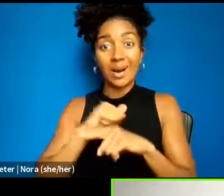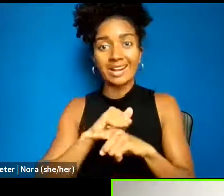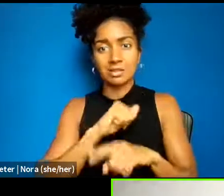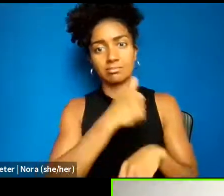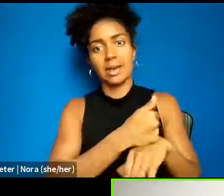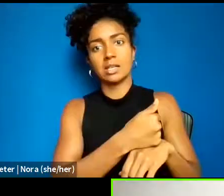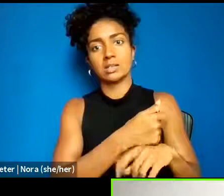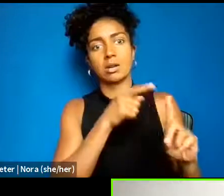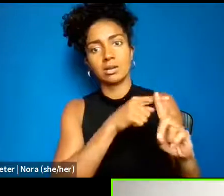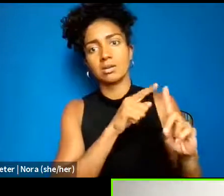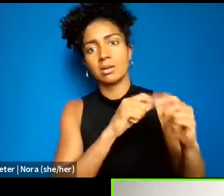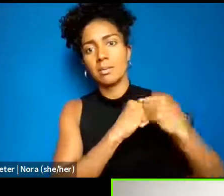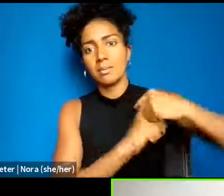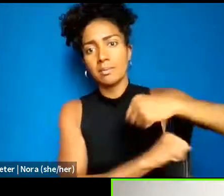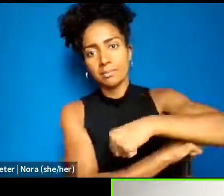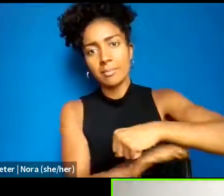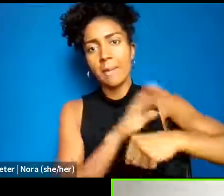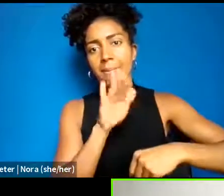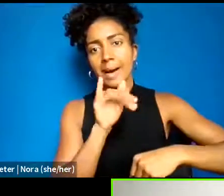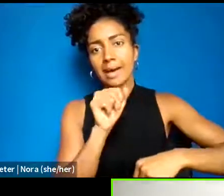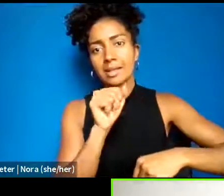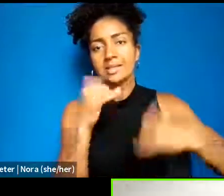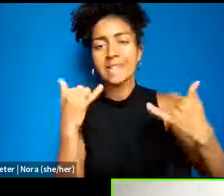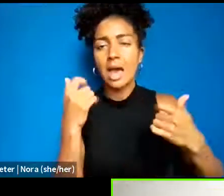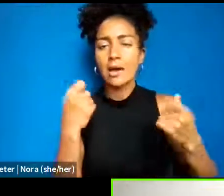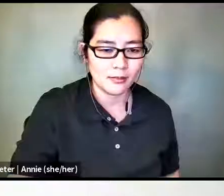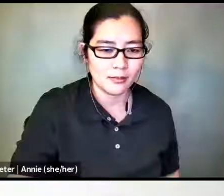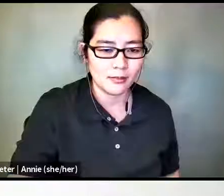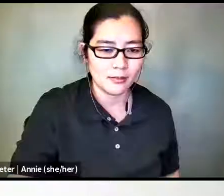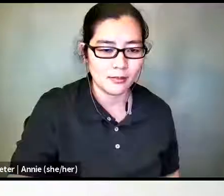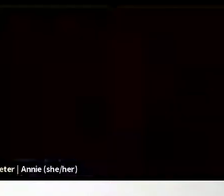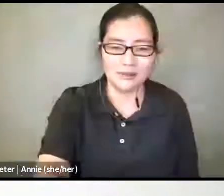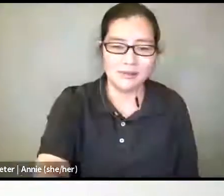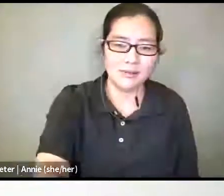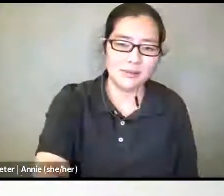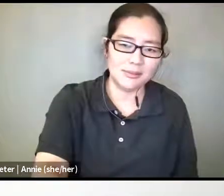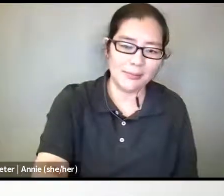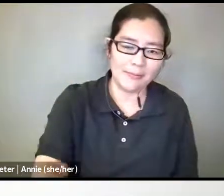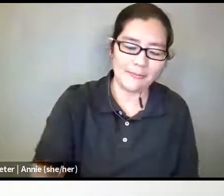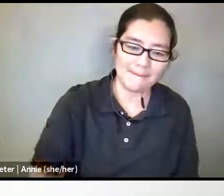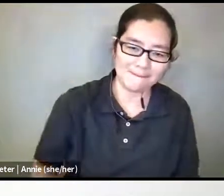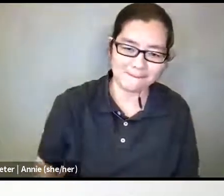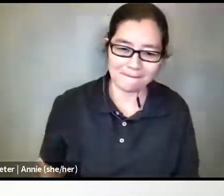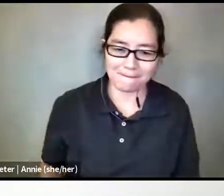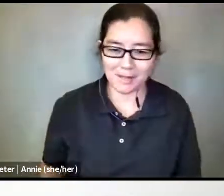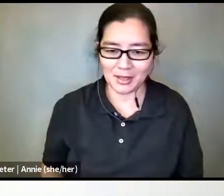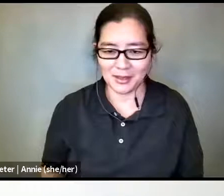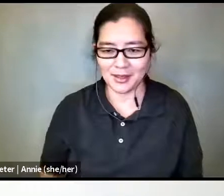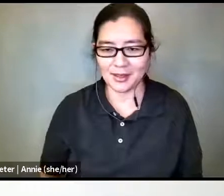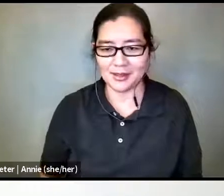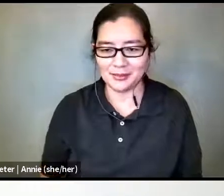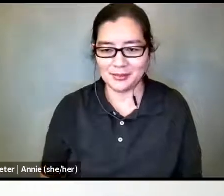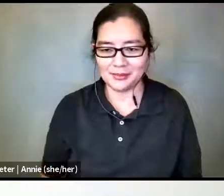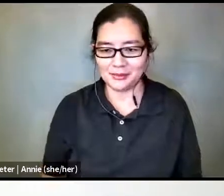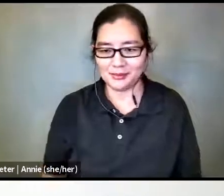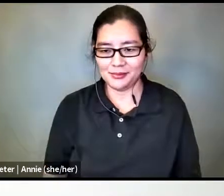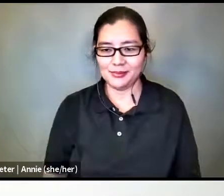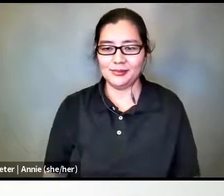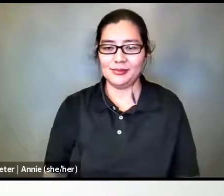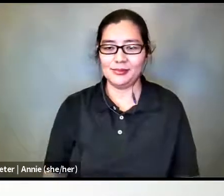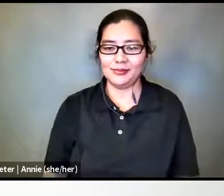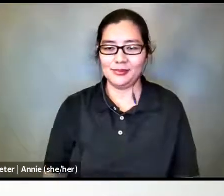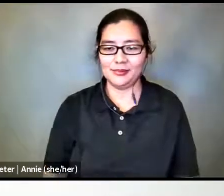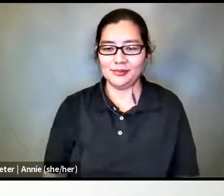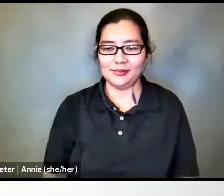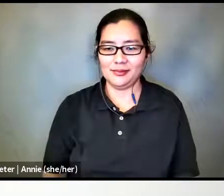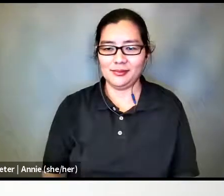that we're creating a fair and equitable interviewing process that ensures or disrupts